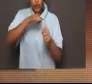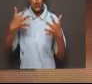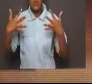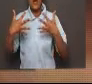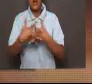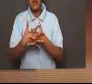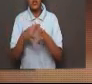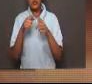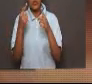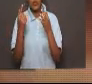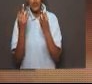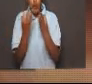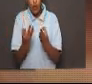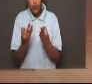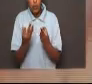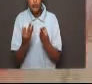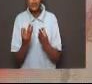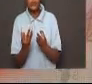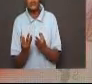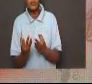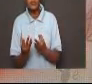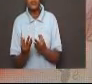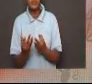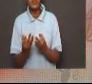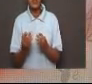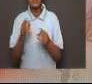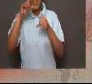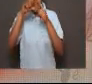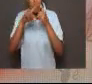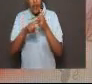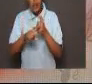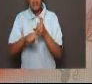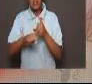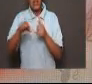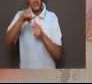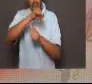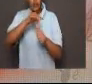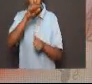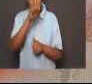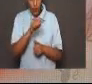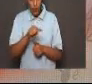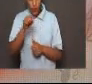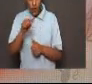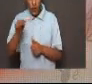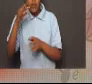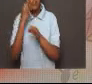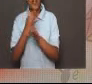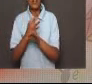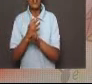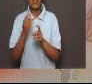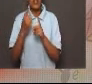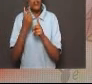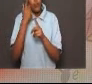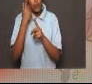combine to form molecules, the valence atomic wave functions for the